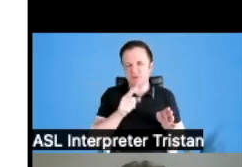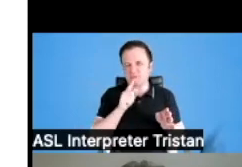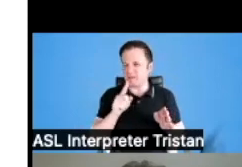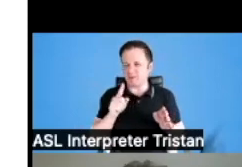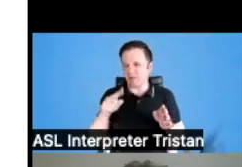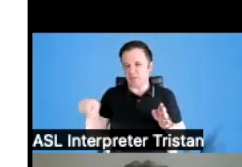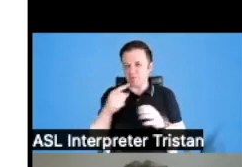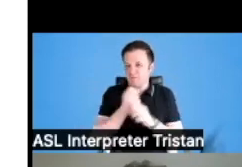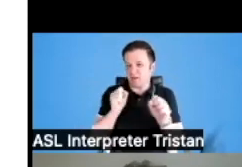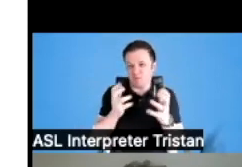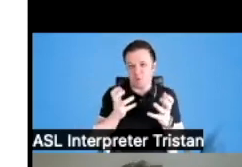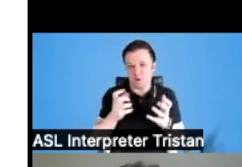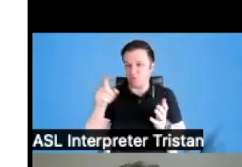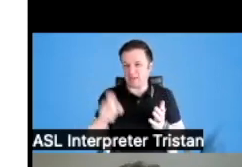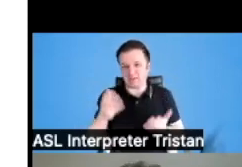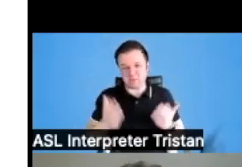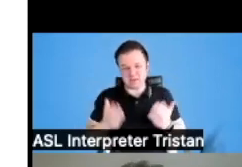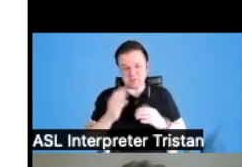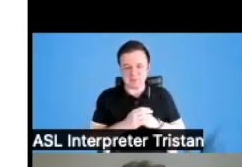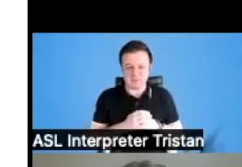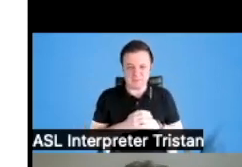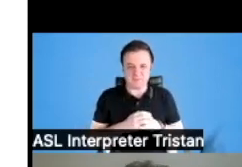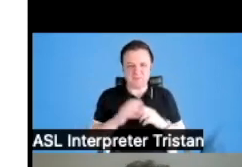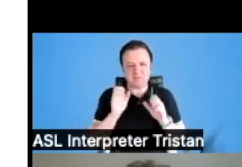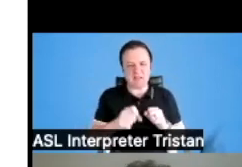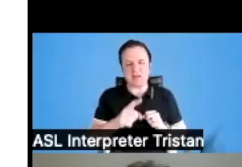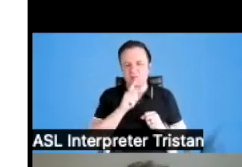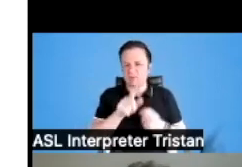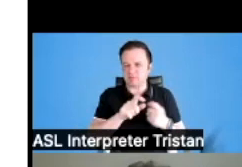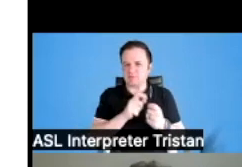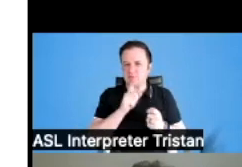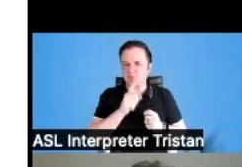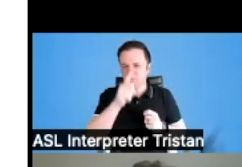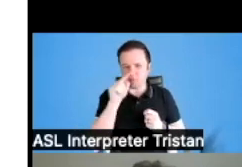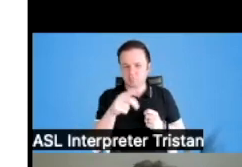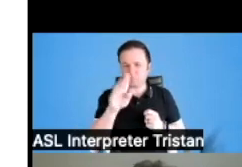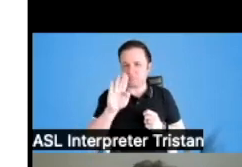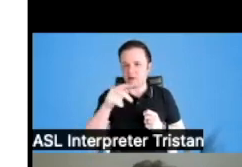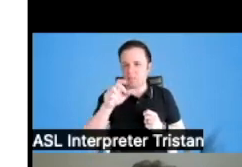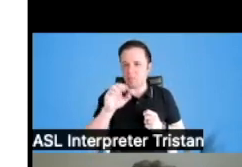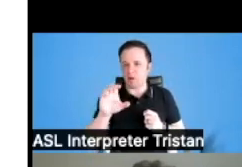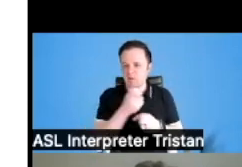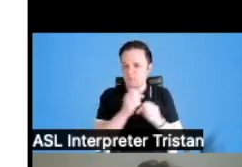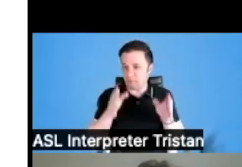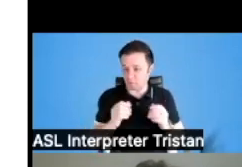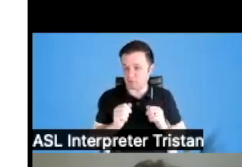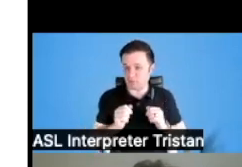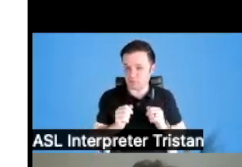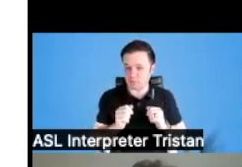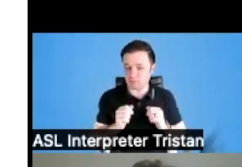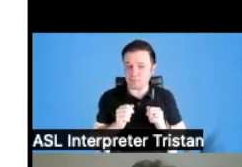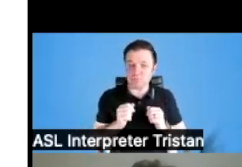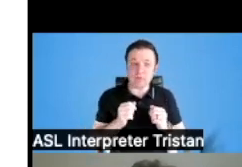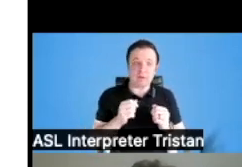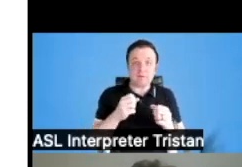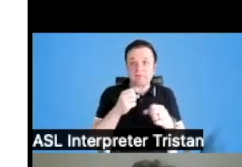even need. This can be particularly true for BIPOC survivors who, in addition to the violence, experience